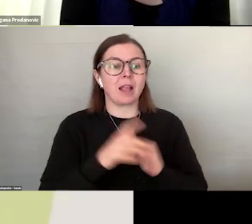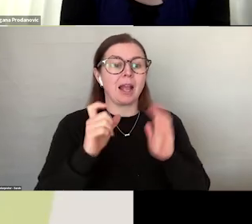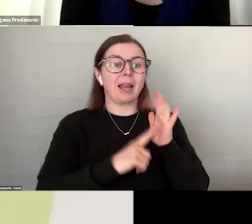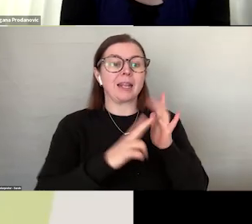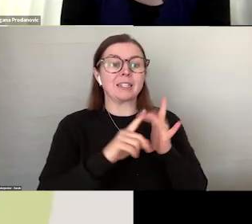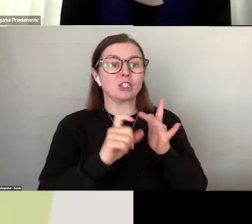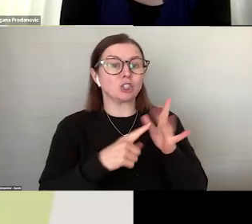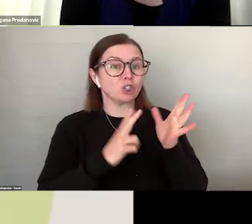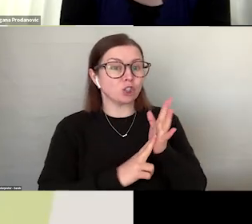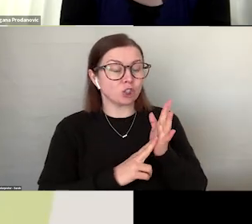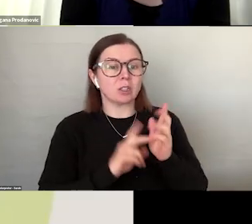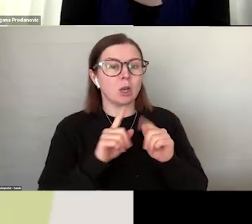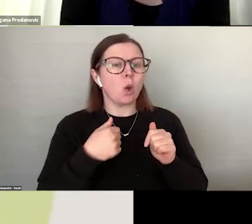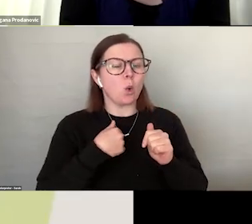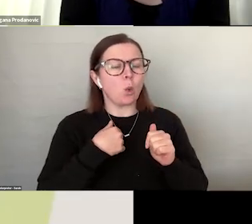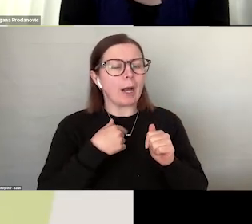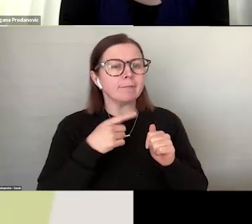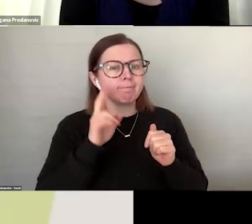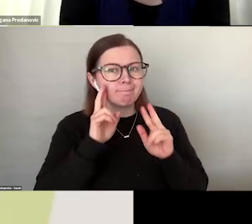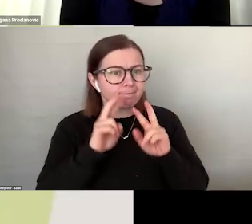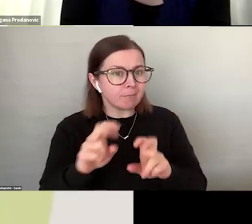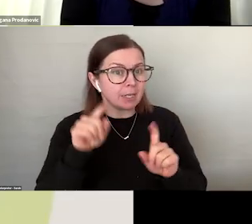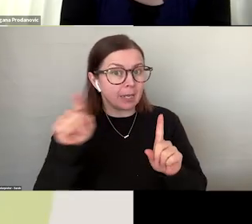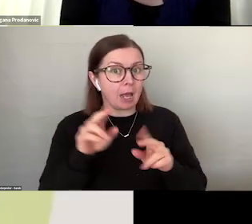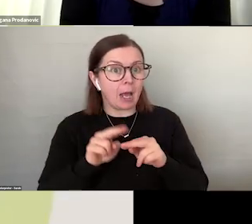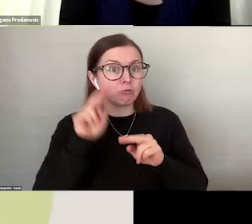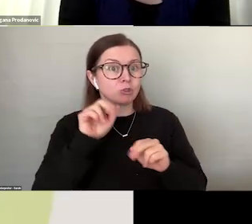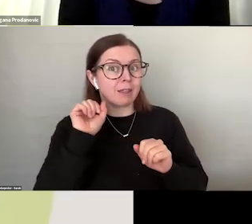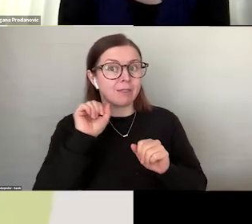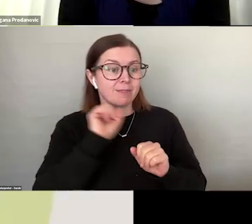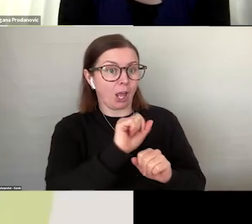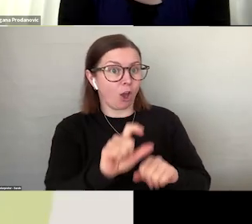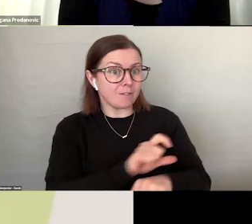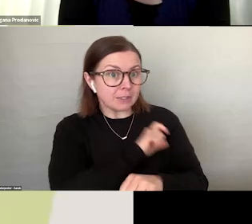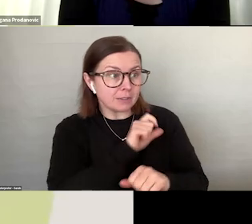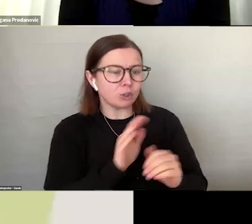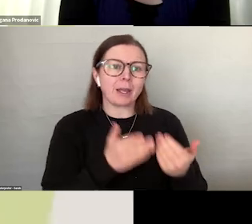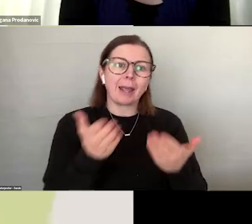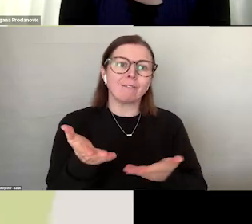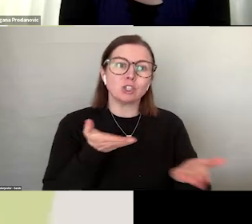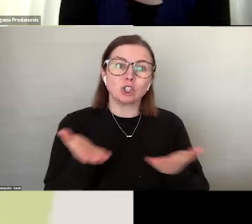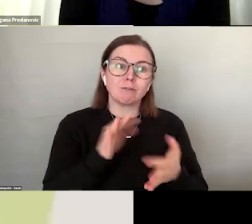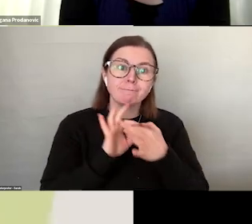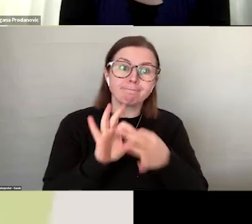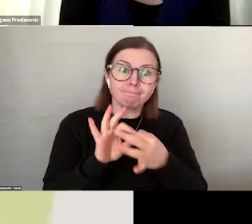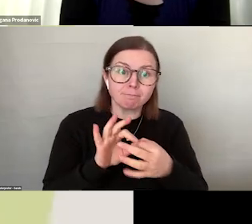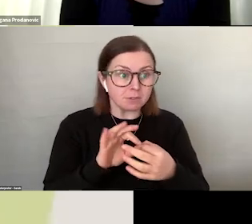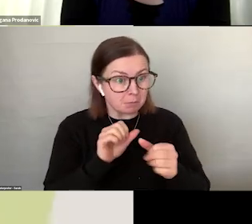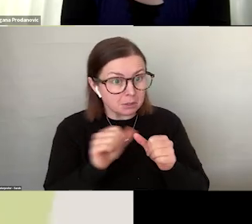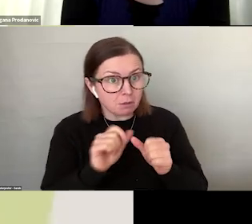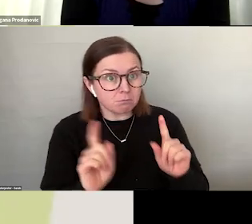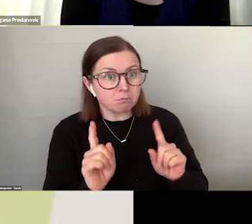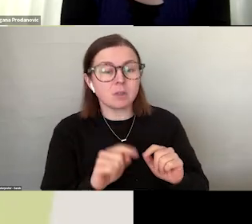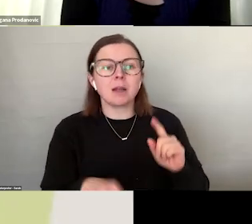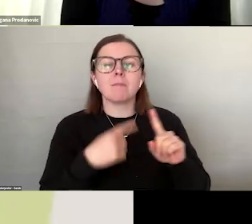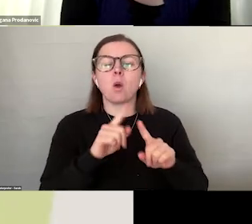like whether it increased their confidence in providing services. And we also were interested